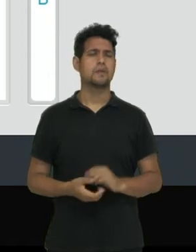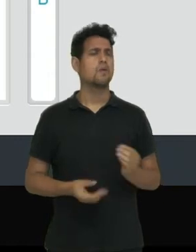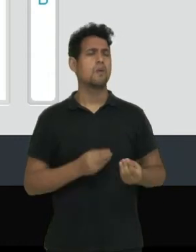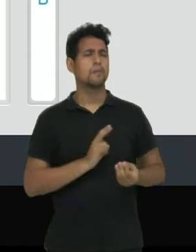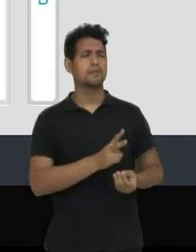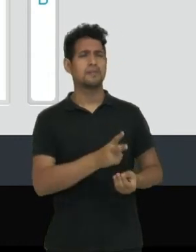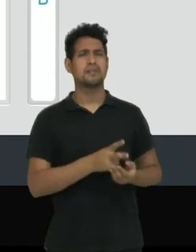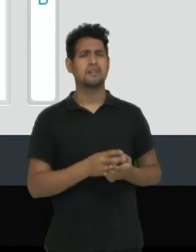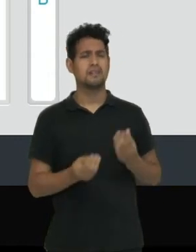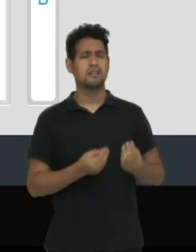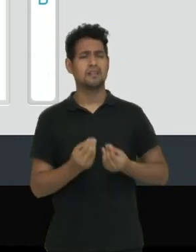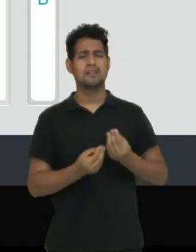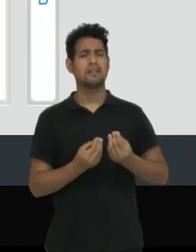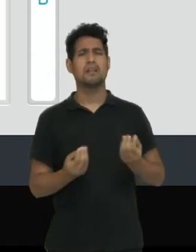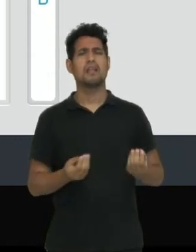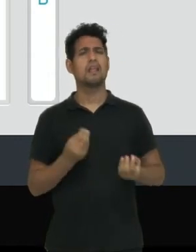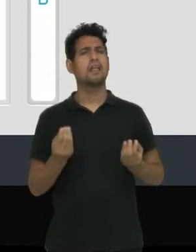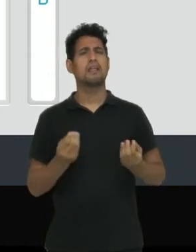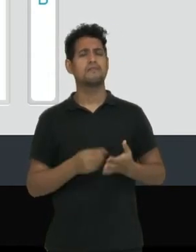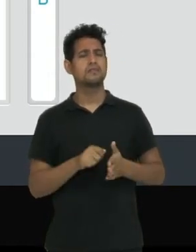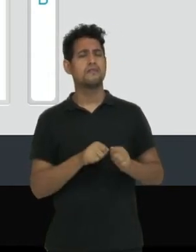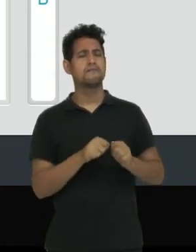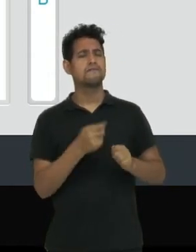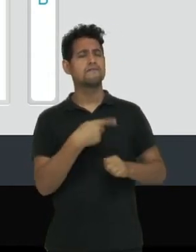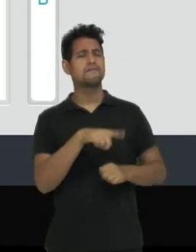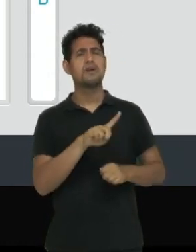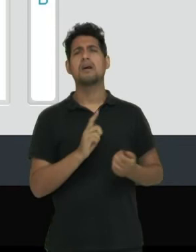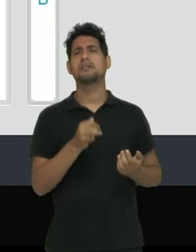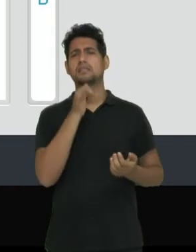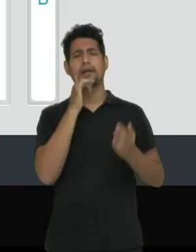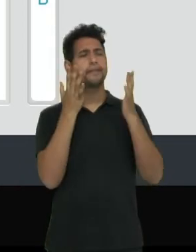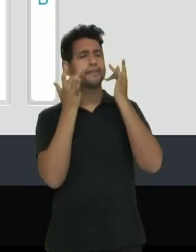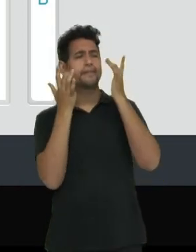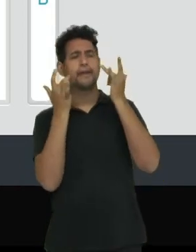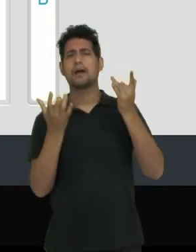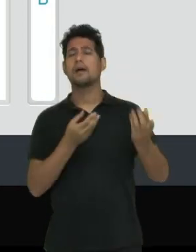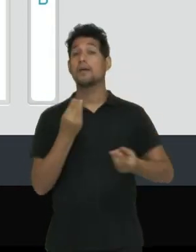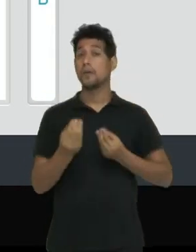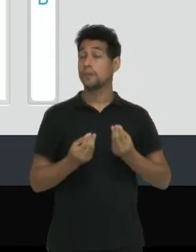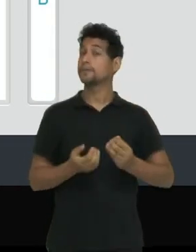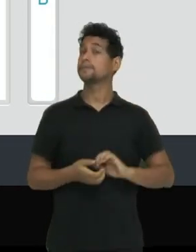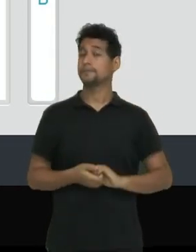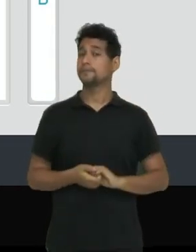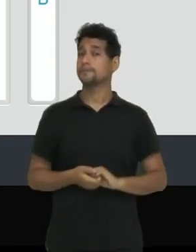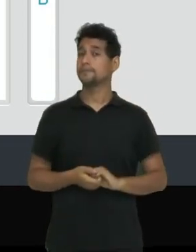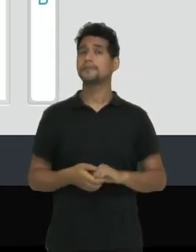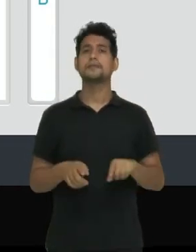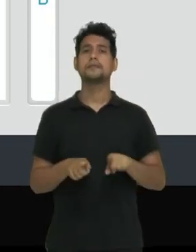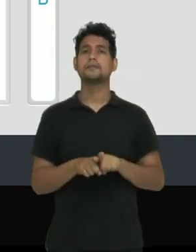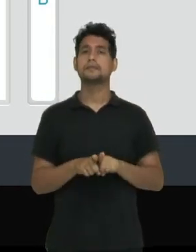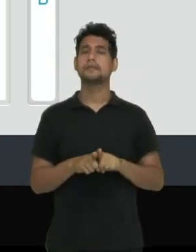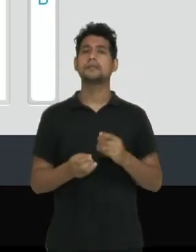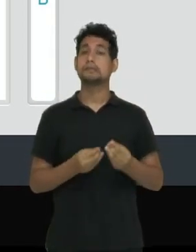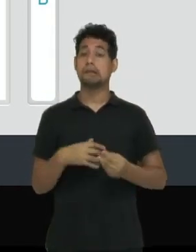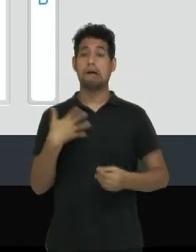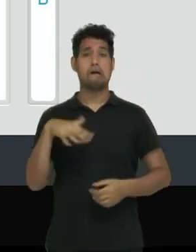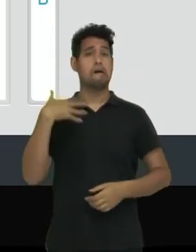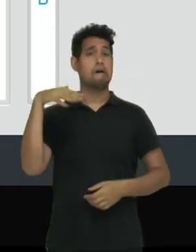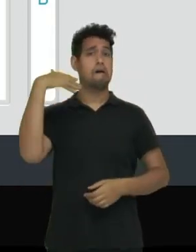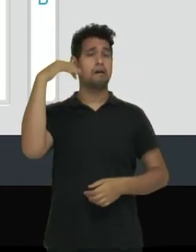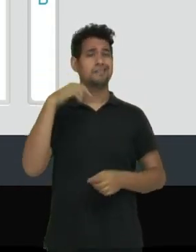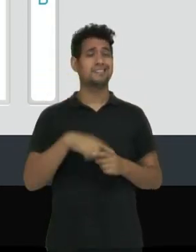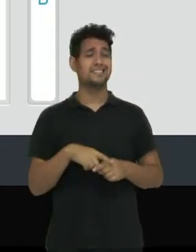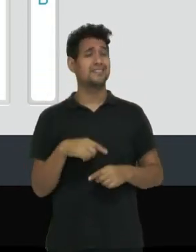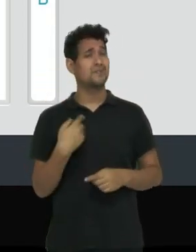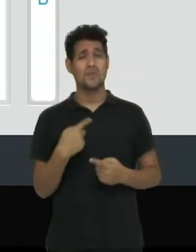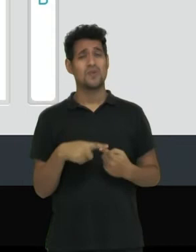How often do you go to the theater? Com que frequência você vai ao teatro? I rarely go. It's too expensive. Eu raramente